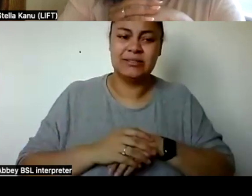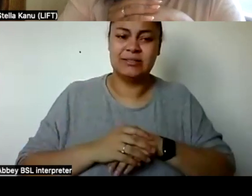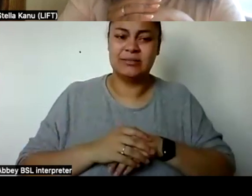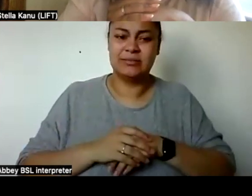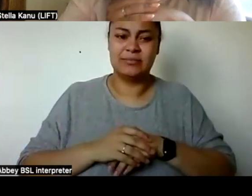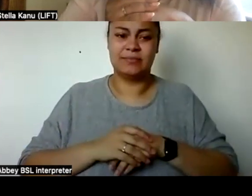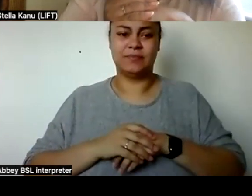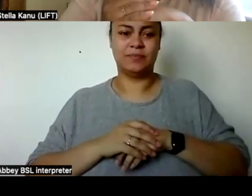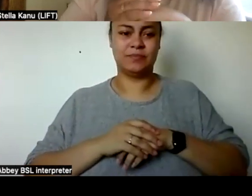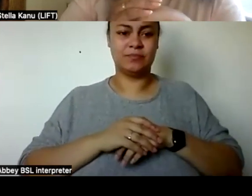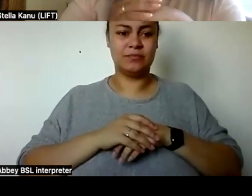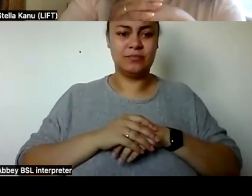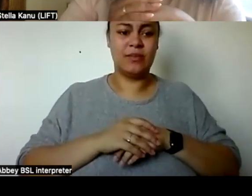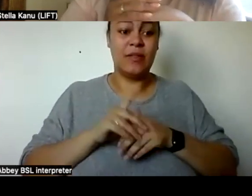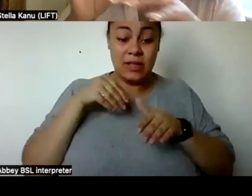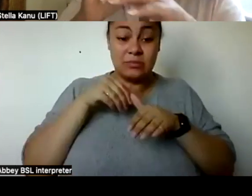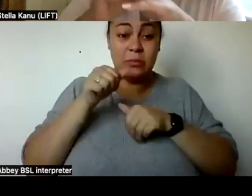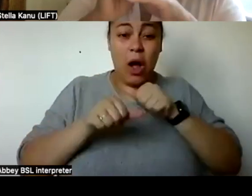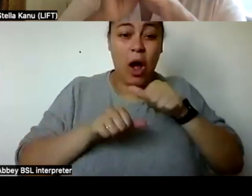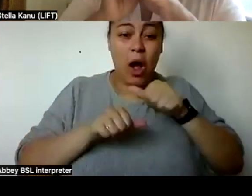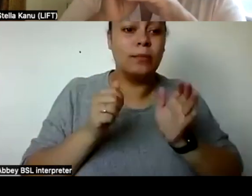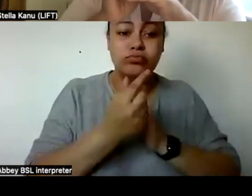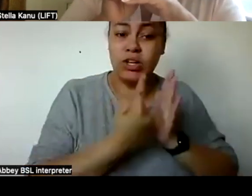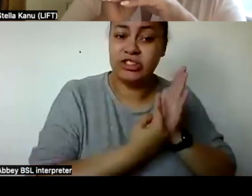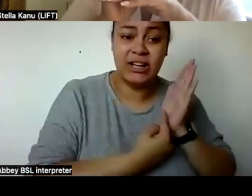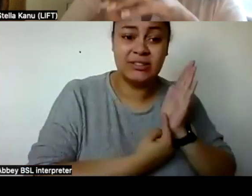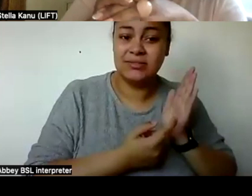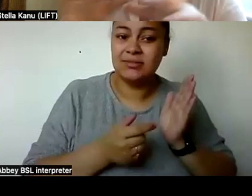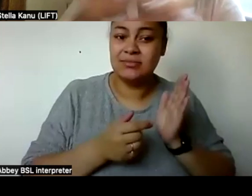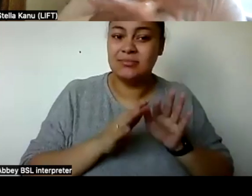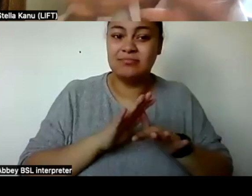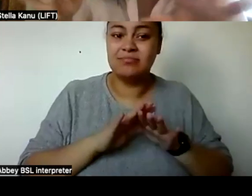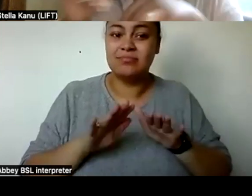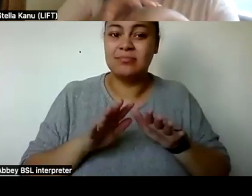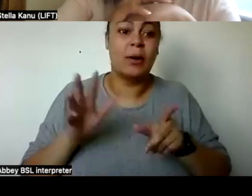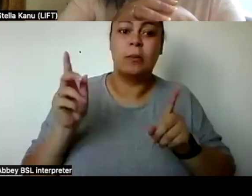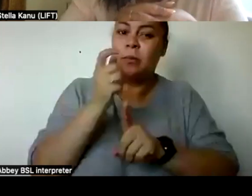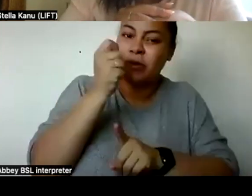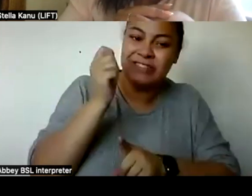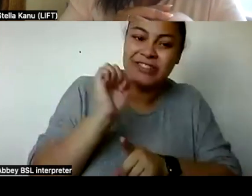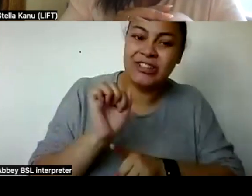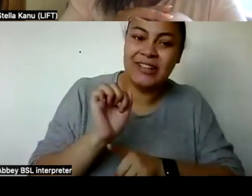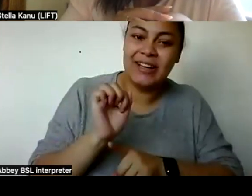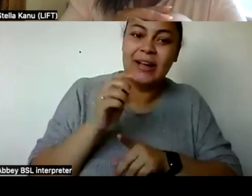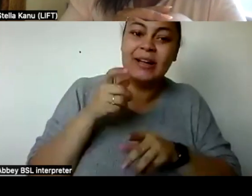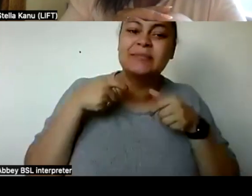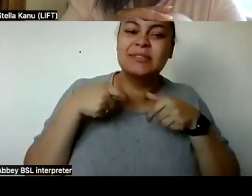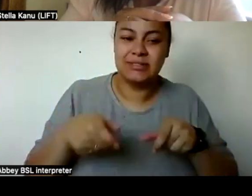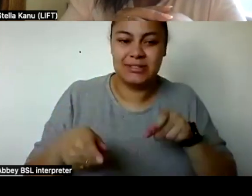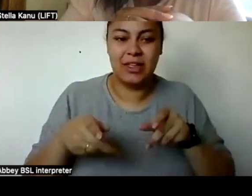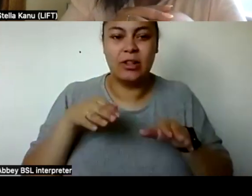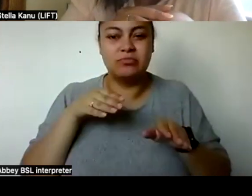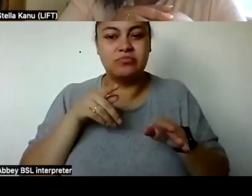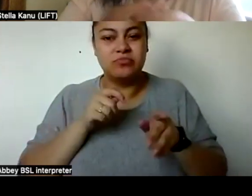internally. And that's a kind of ongoing project. I think we haven't necessarily, you know, won that. It's still kind of very